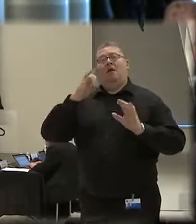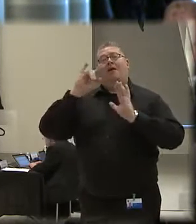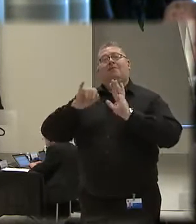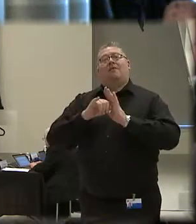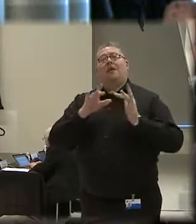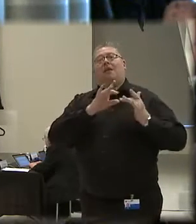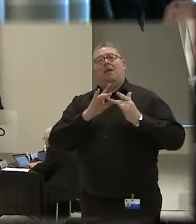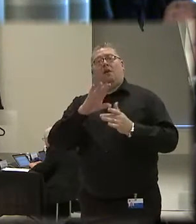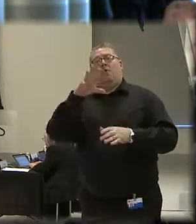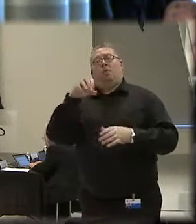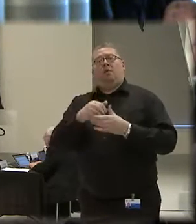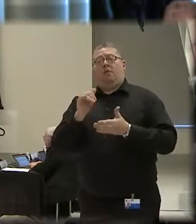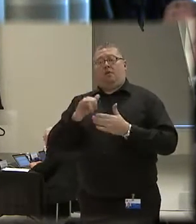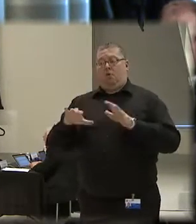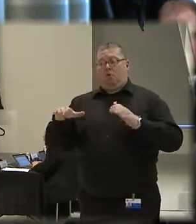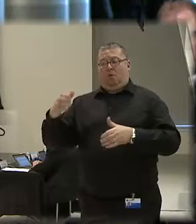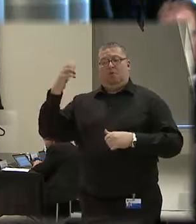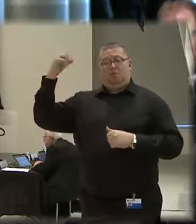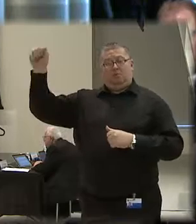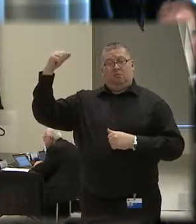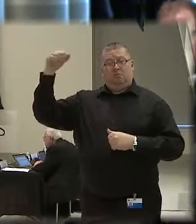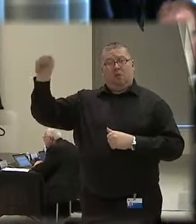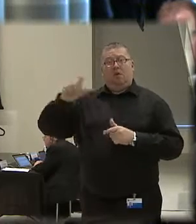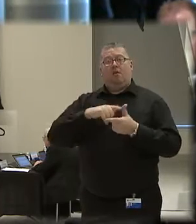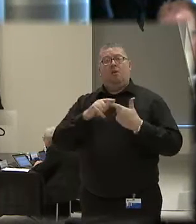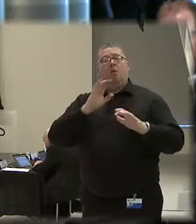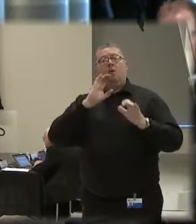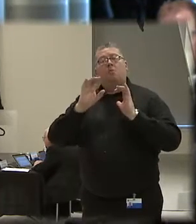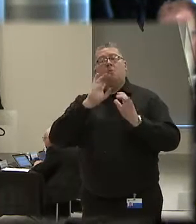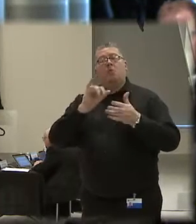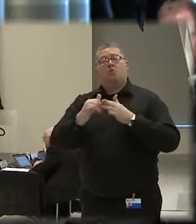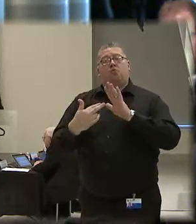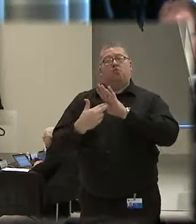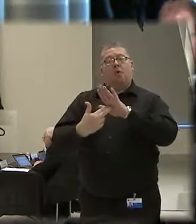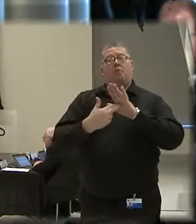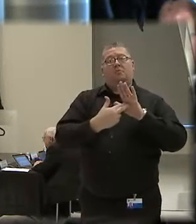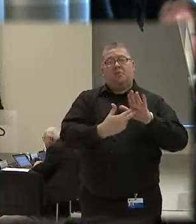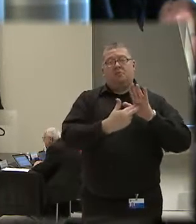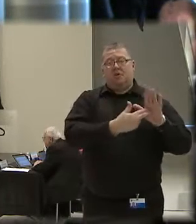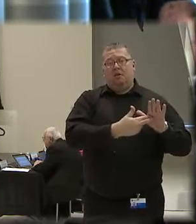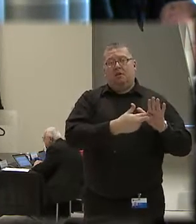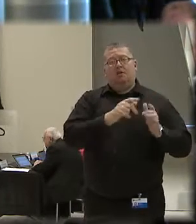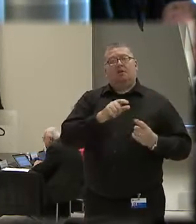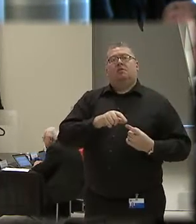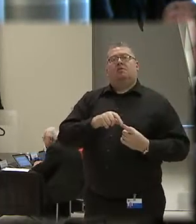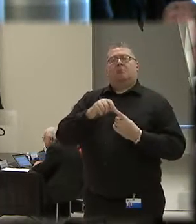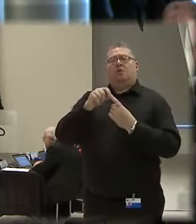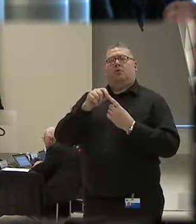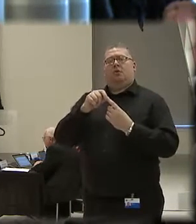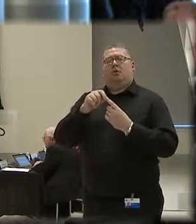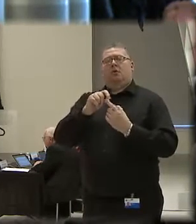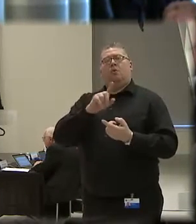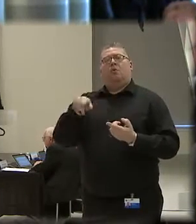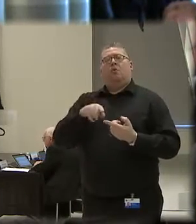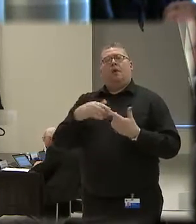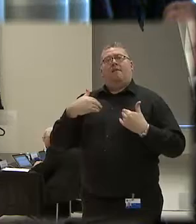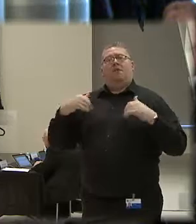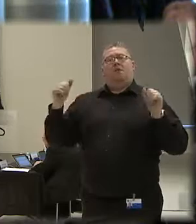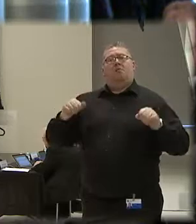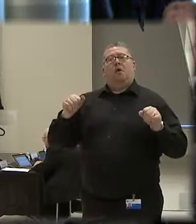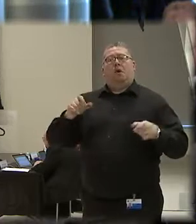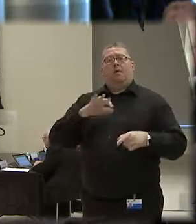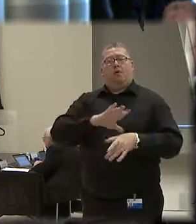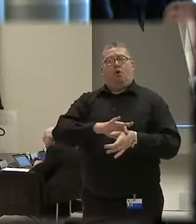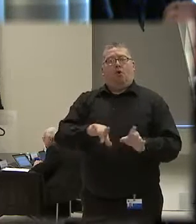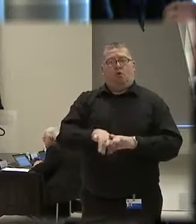leadership within mass demonstrations and primarily communicate through representatives, especially when there is a possibility of